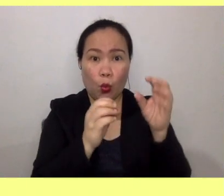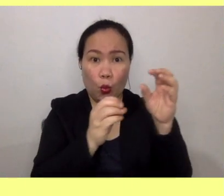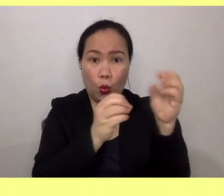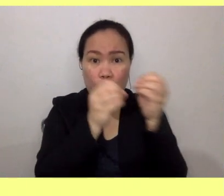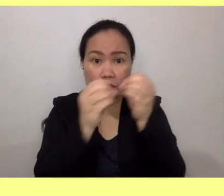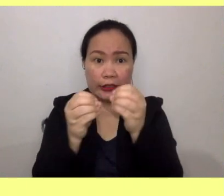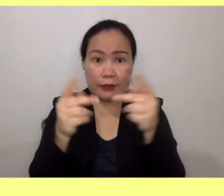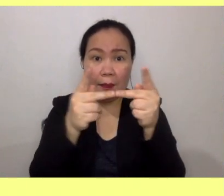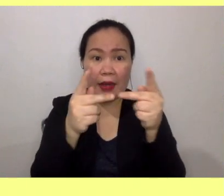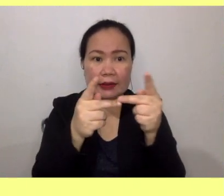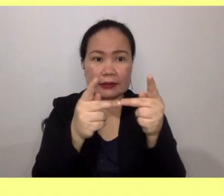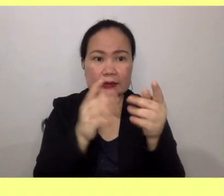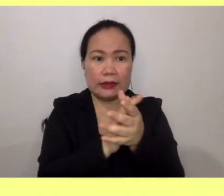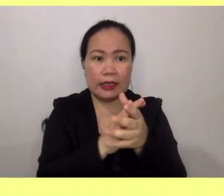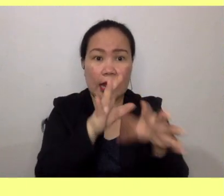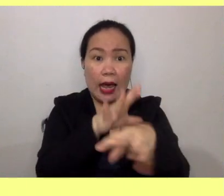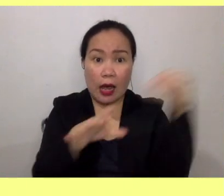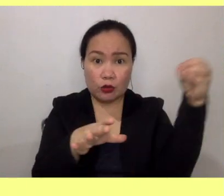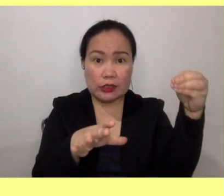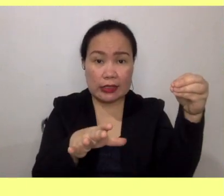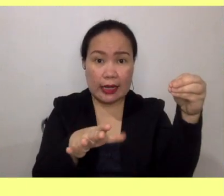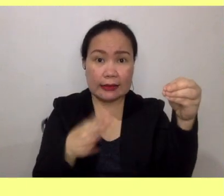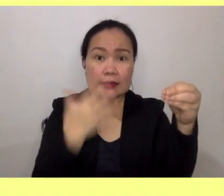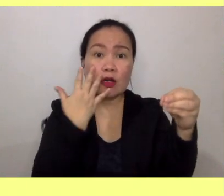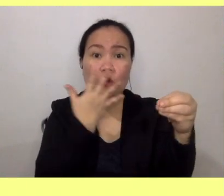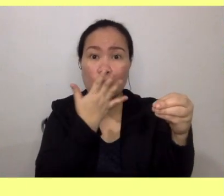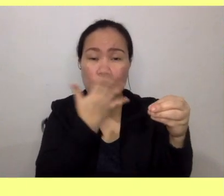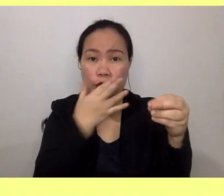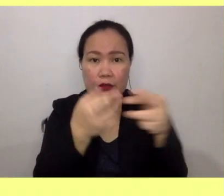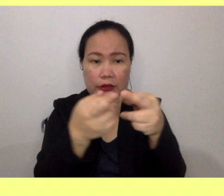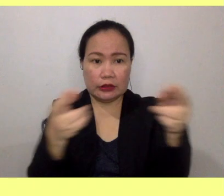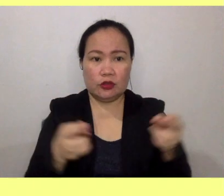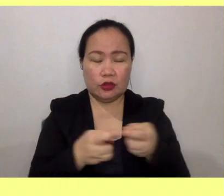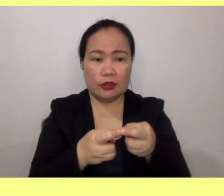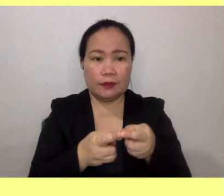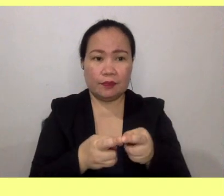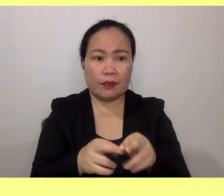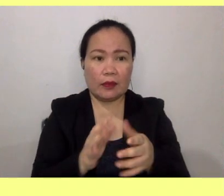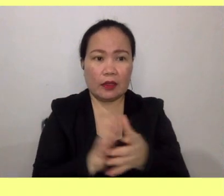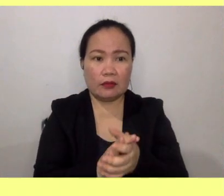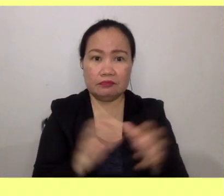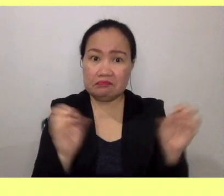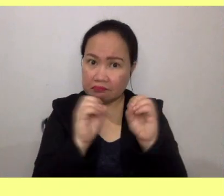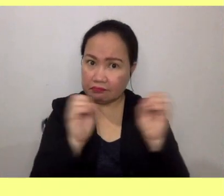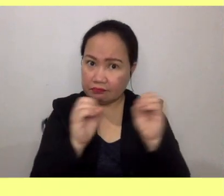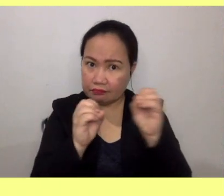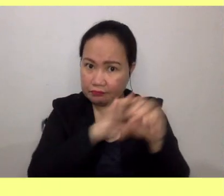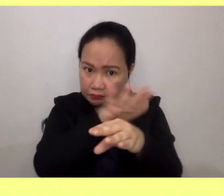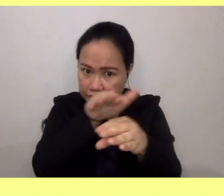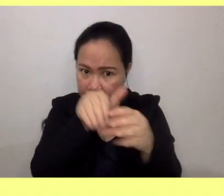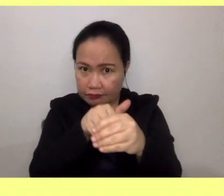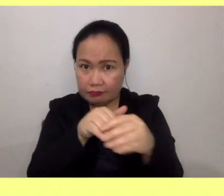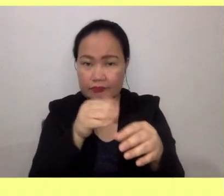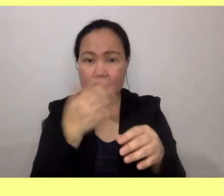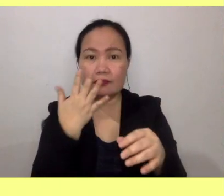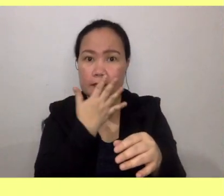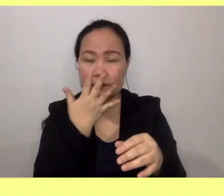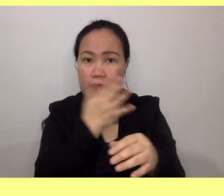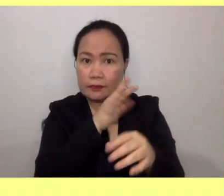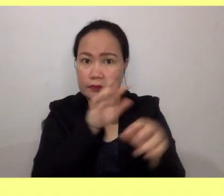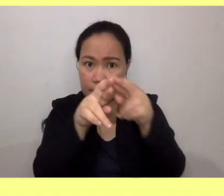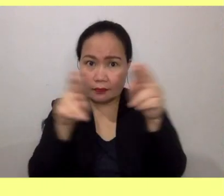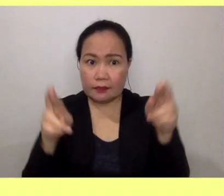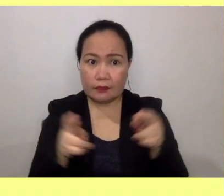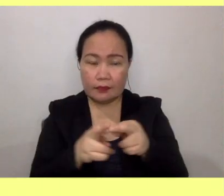isang ordered pair na outside dun sa shaded region. So, dapat, since wala siya dun sa shaded region,